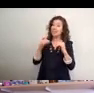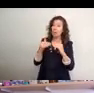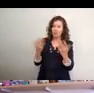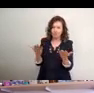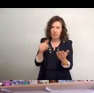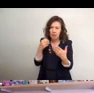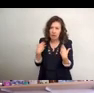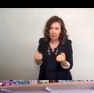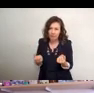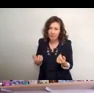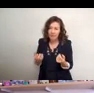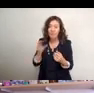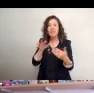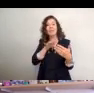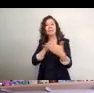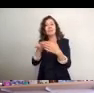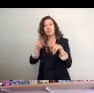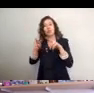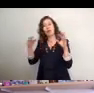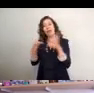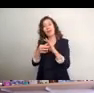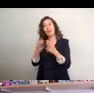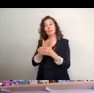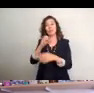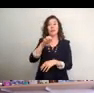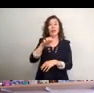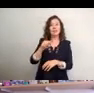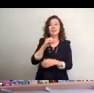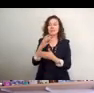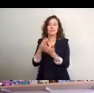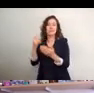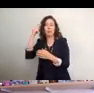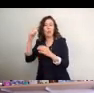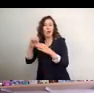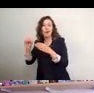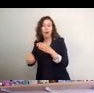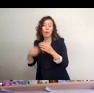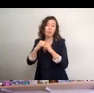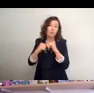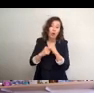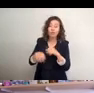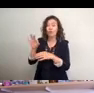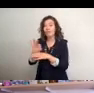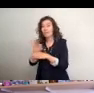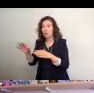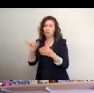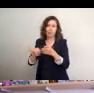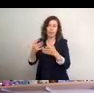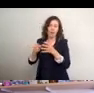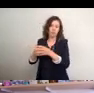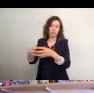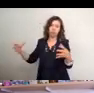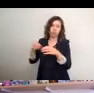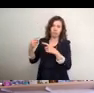studies examining links between SES and some brain outcome, either structure or function, has really exploded in the last 10